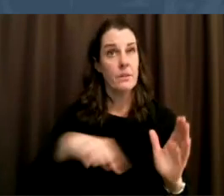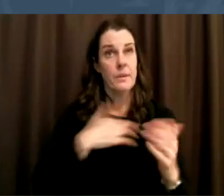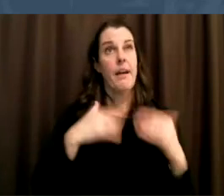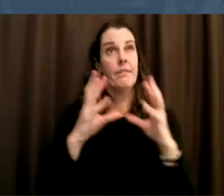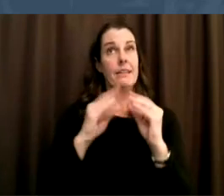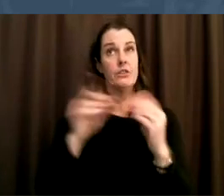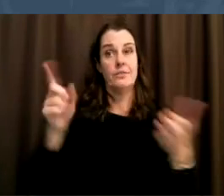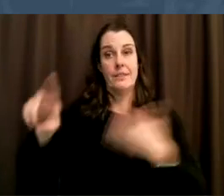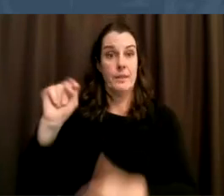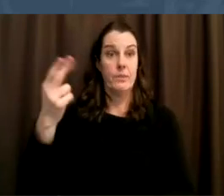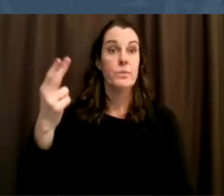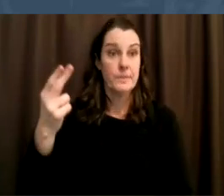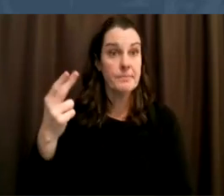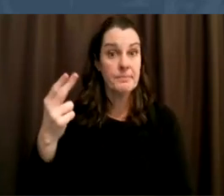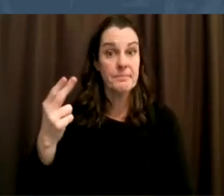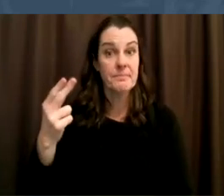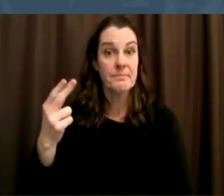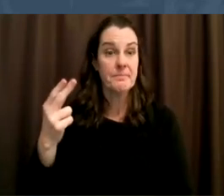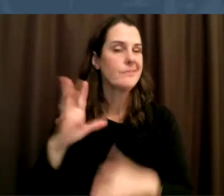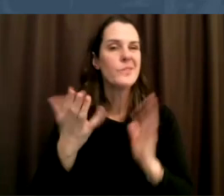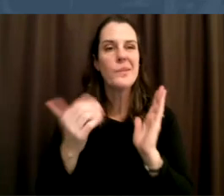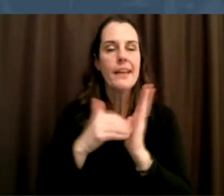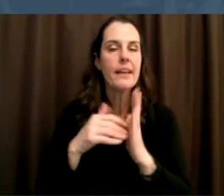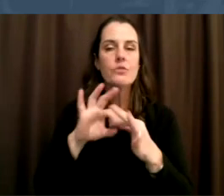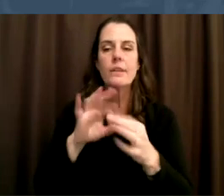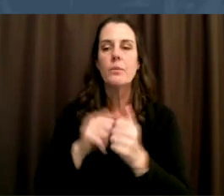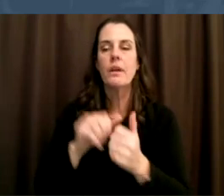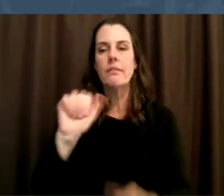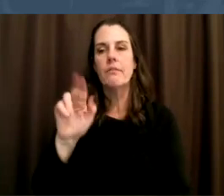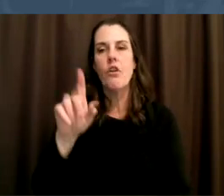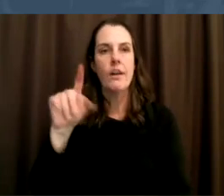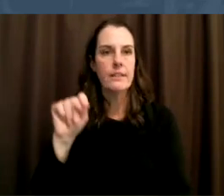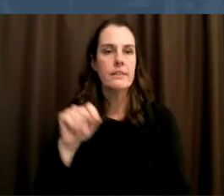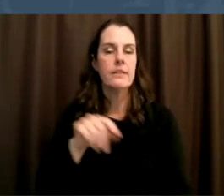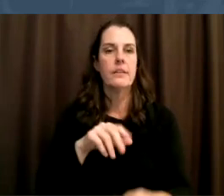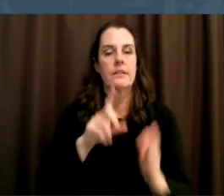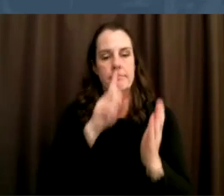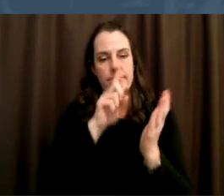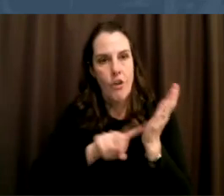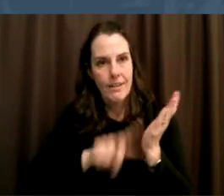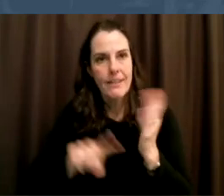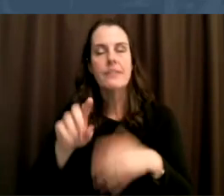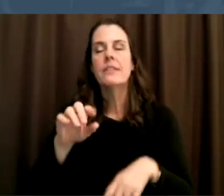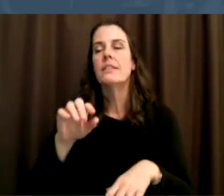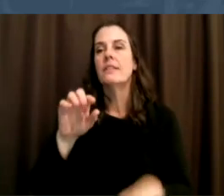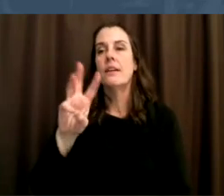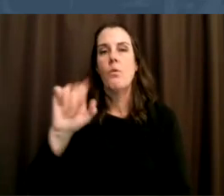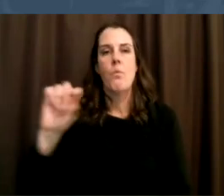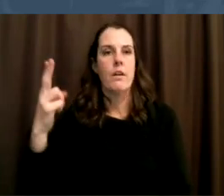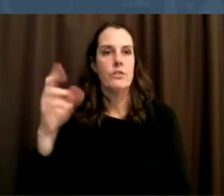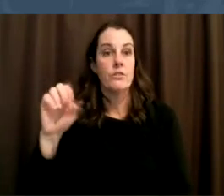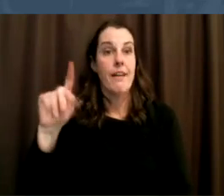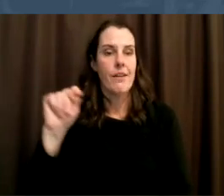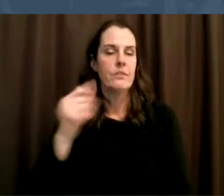Thursday, kind of just again like audit watch outs, best practices. And then we have an entire